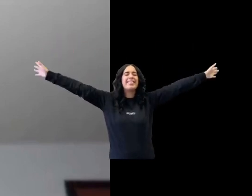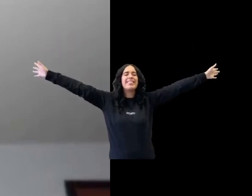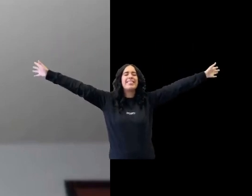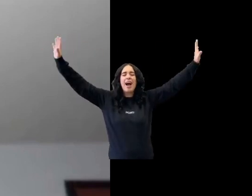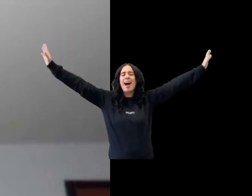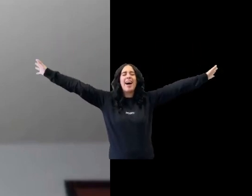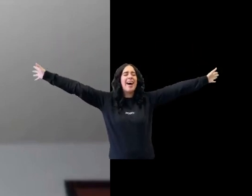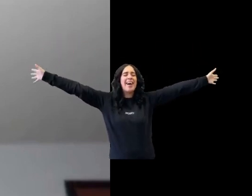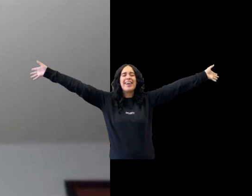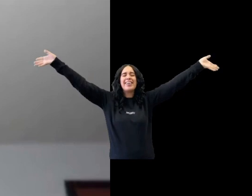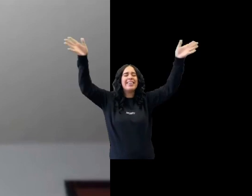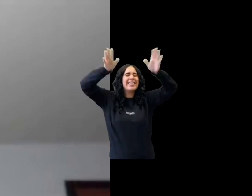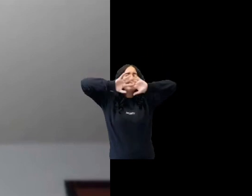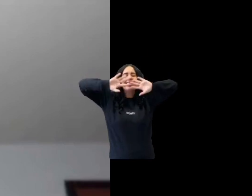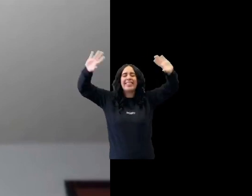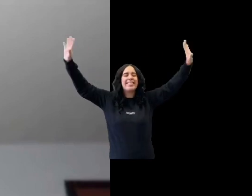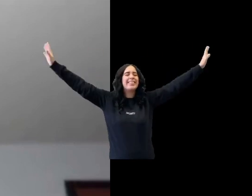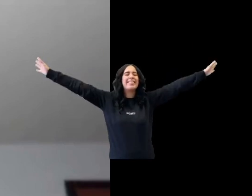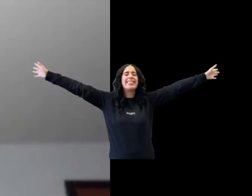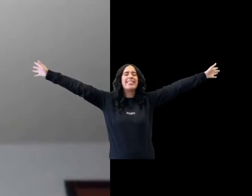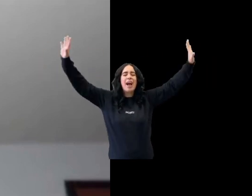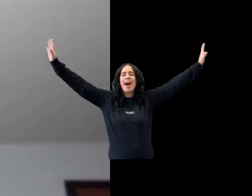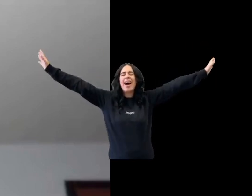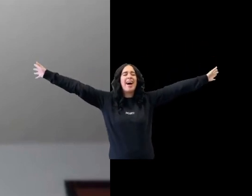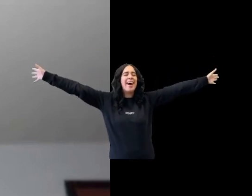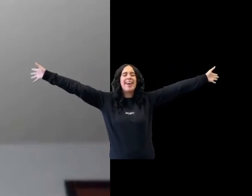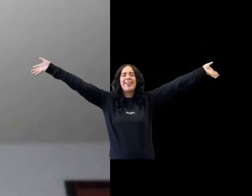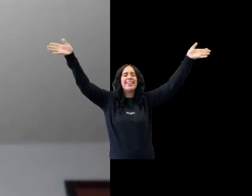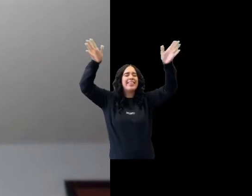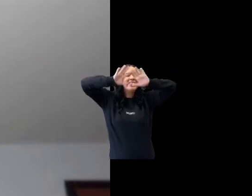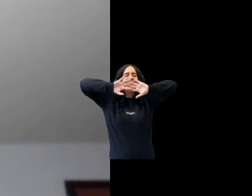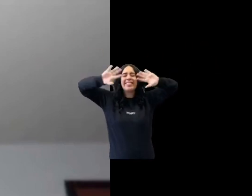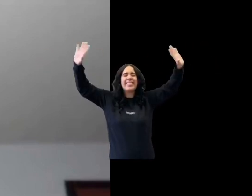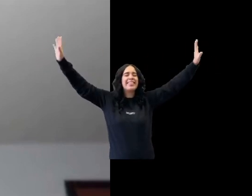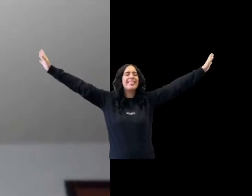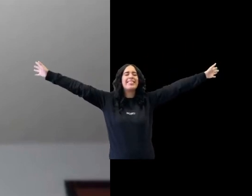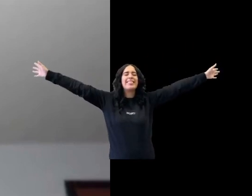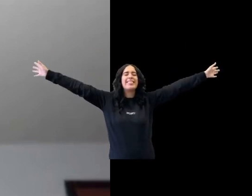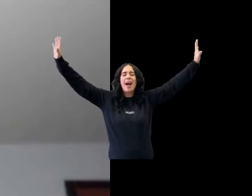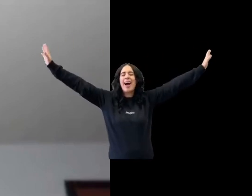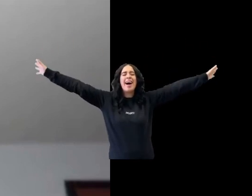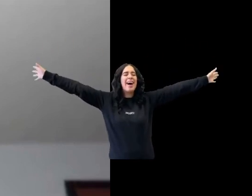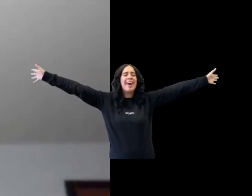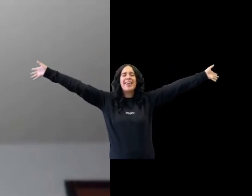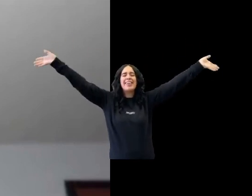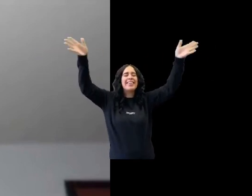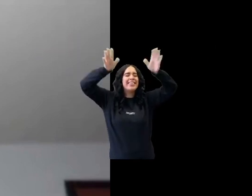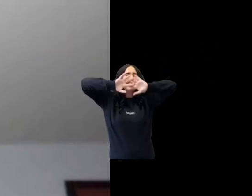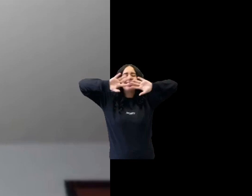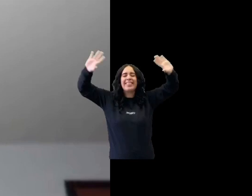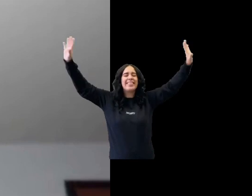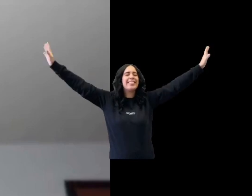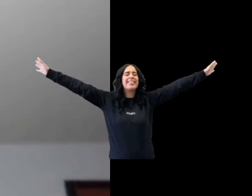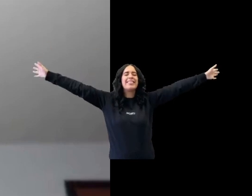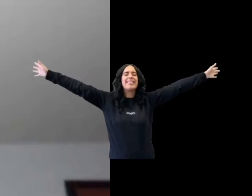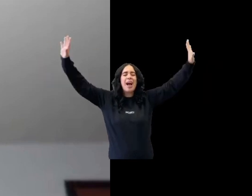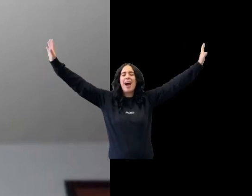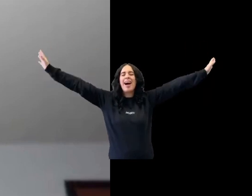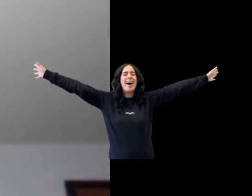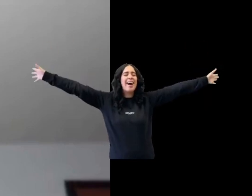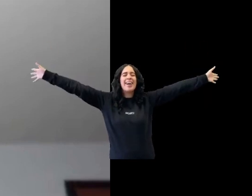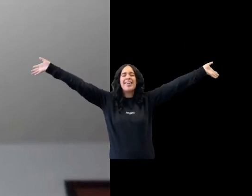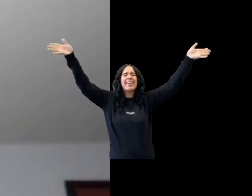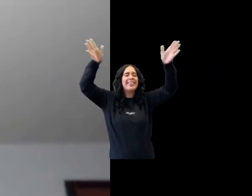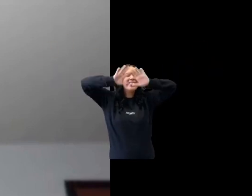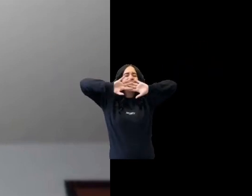can't act it, girl. You really is. You really is. There's no acting. How you know it wasn't Chris and his